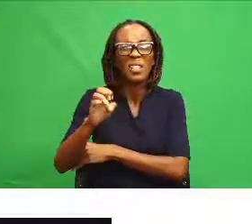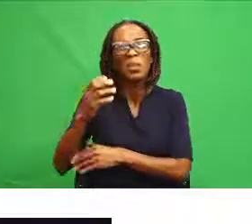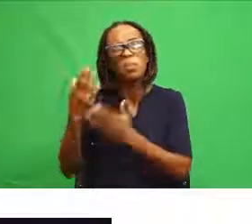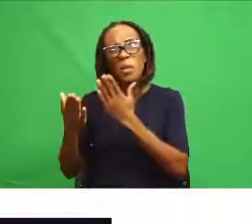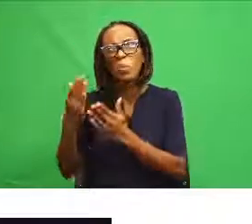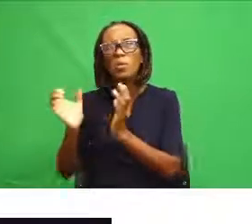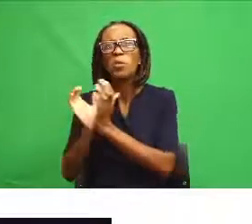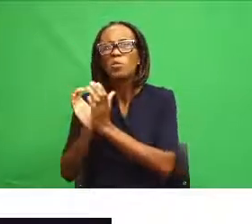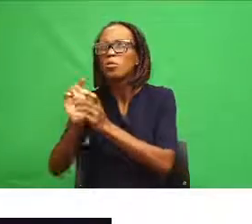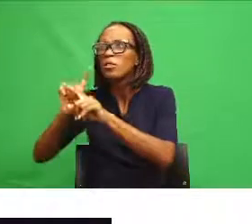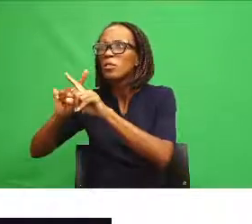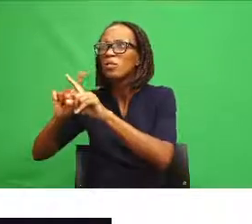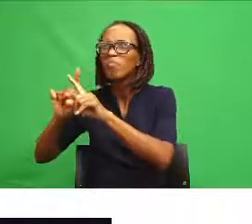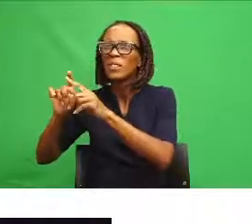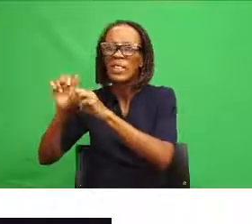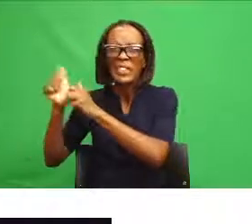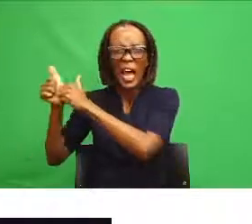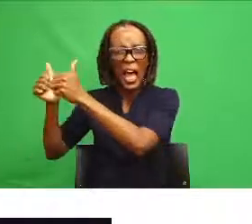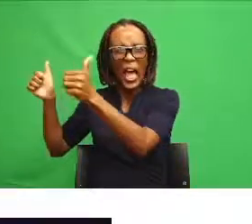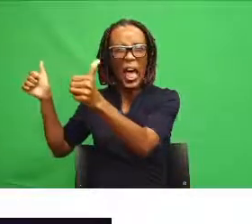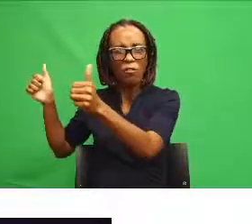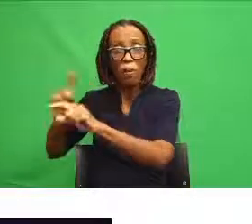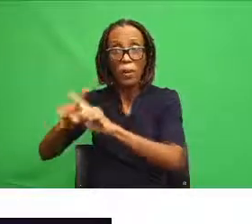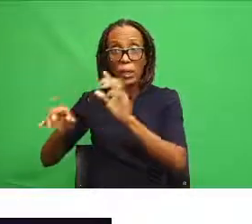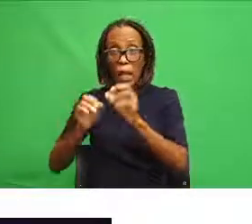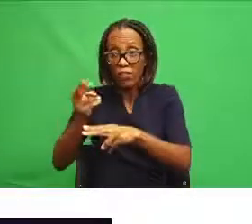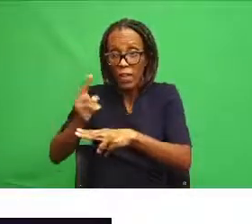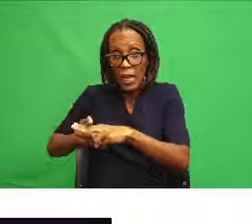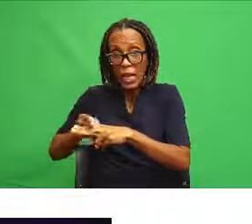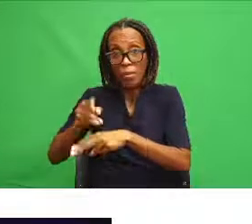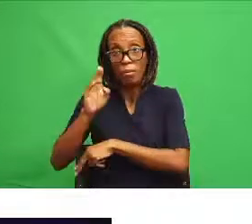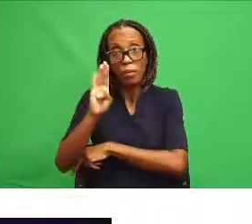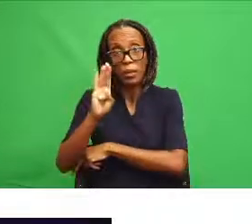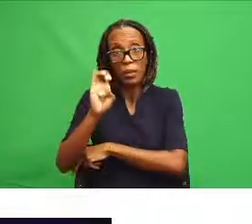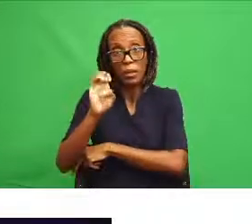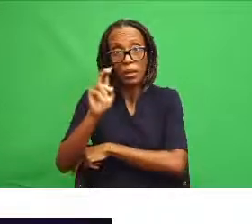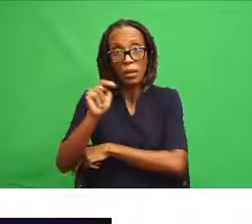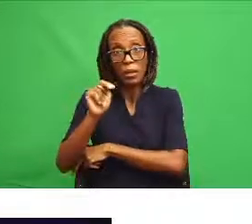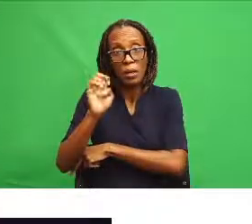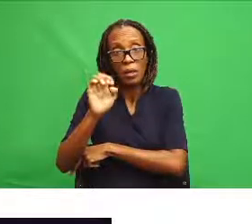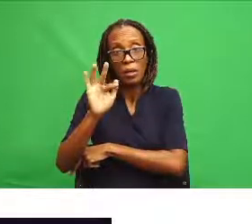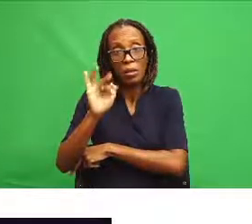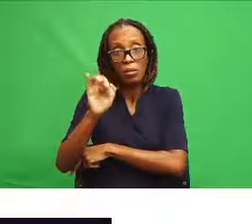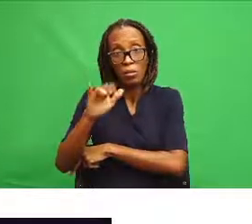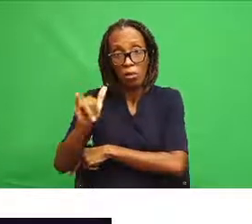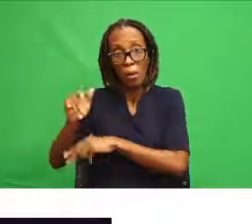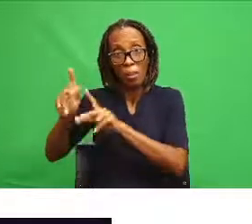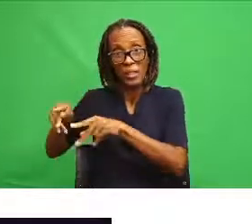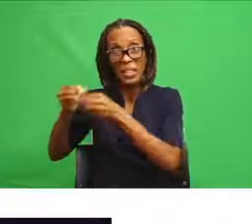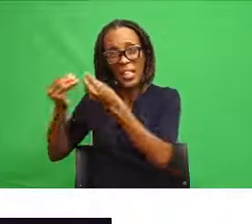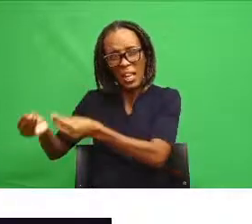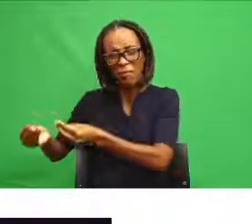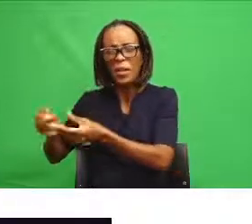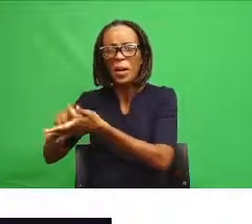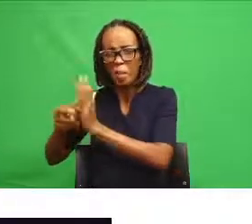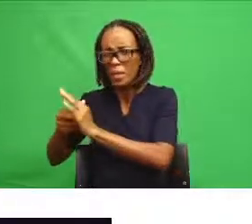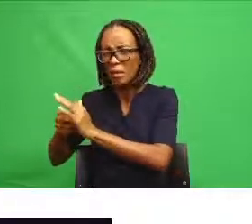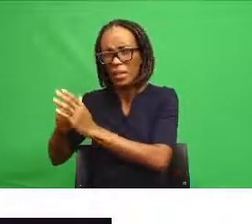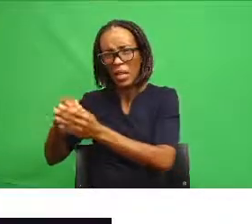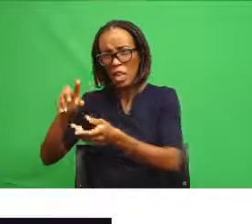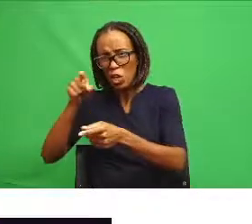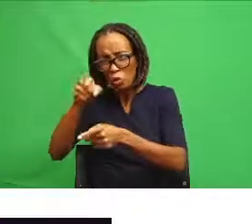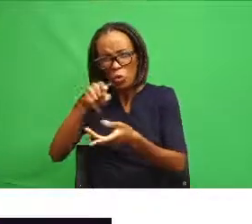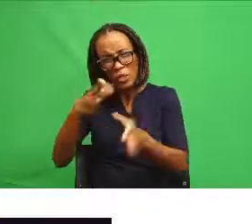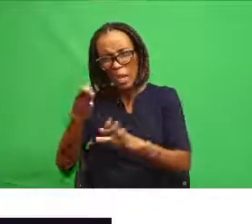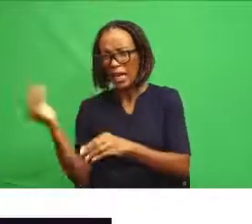from credit union to credit union. But once there's a named beneficiary, you should not encounter any significant problems in getting